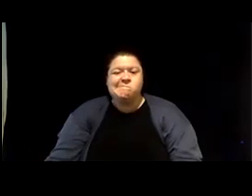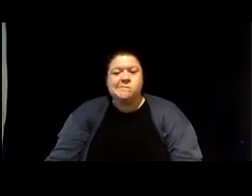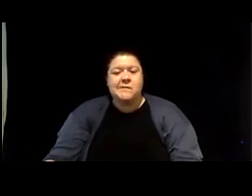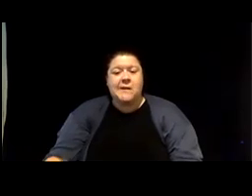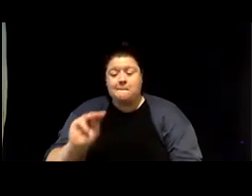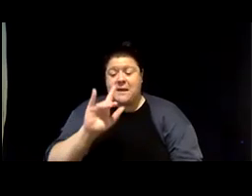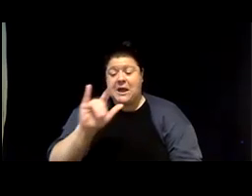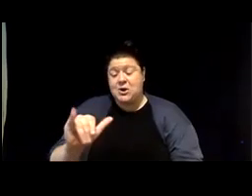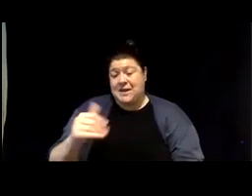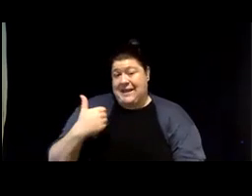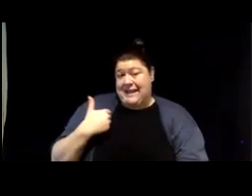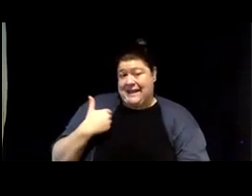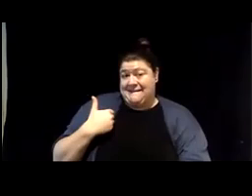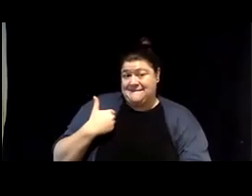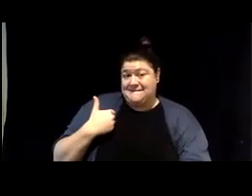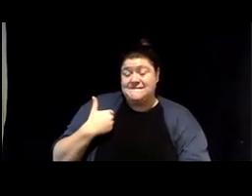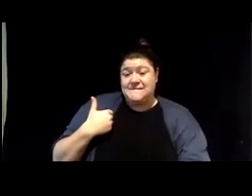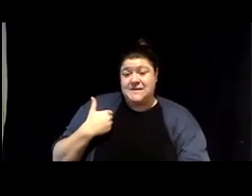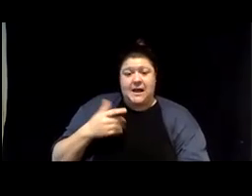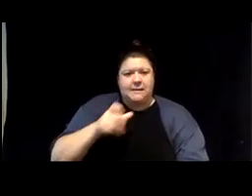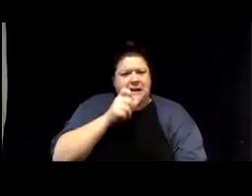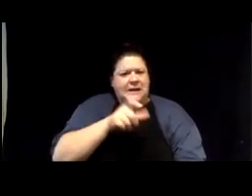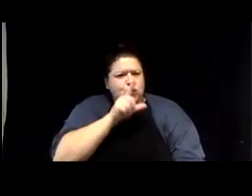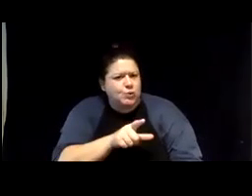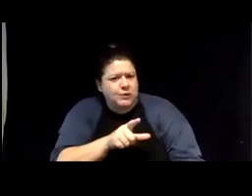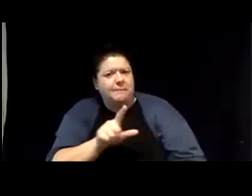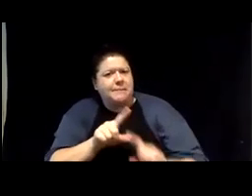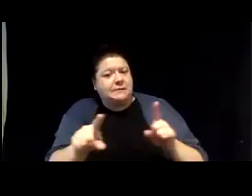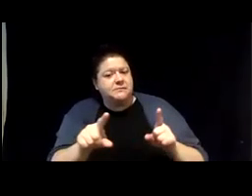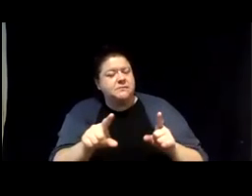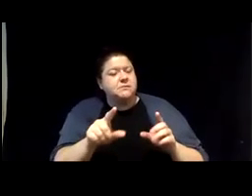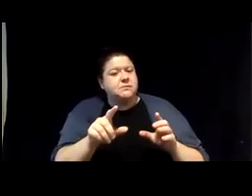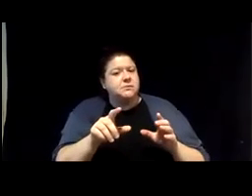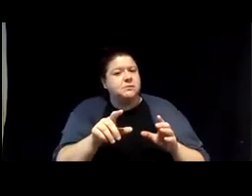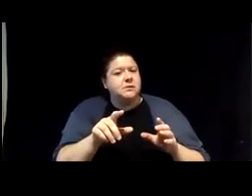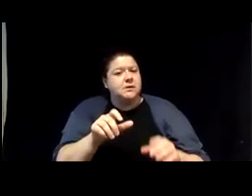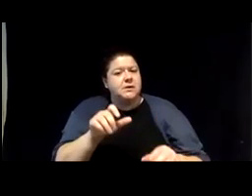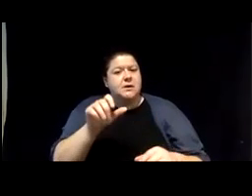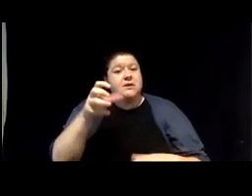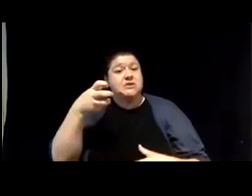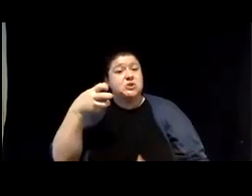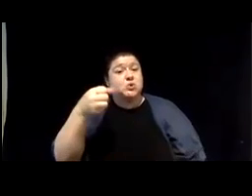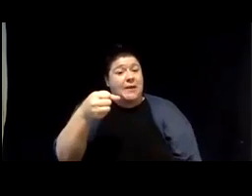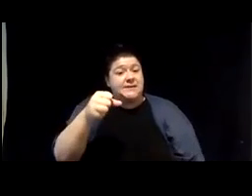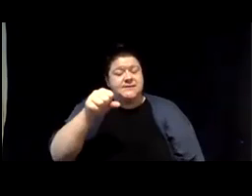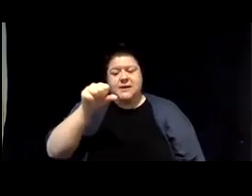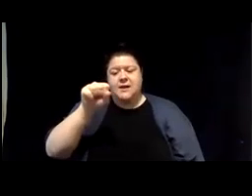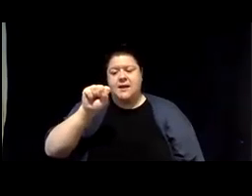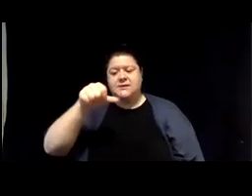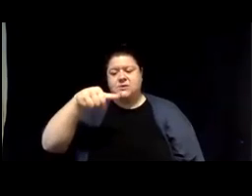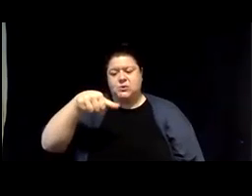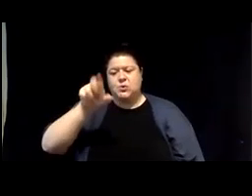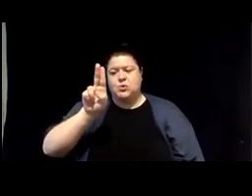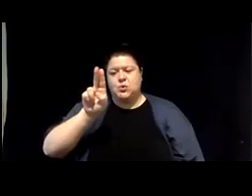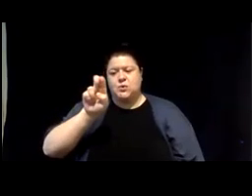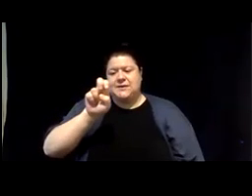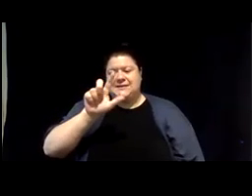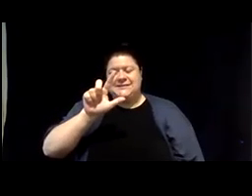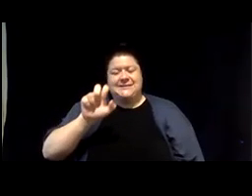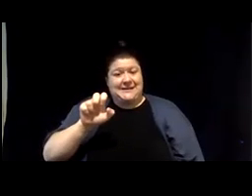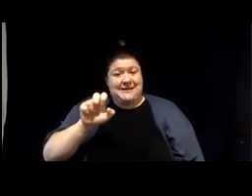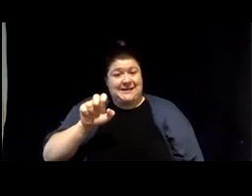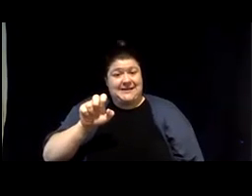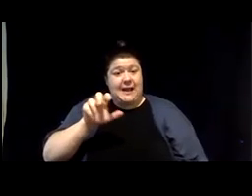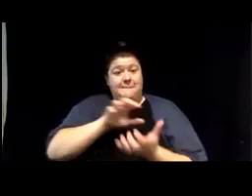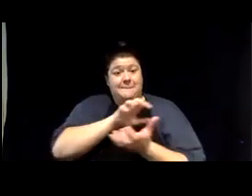Mary, I have, I don't know if it's one of them, but squeeze is a word that I also get mixed